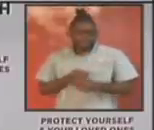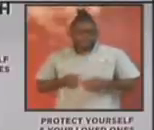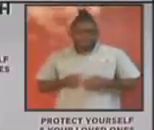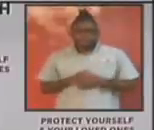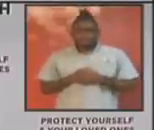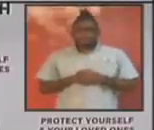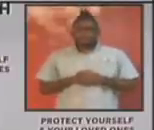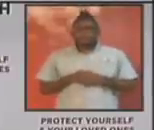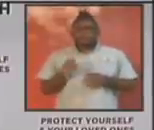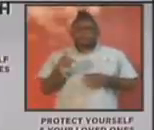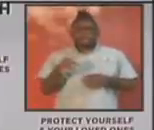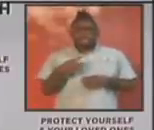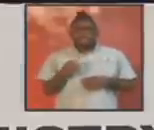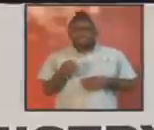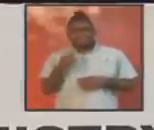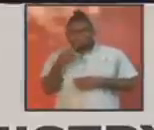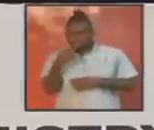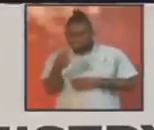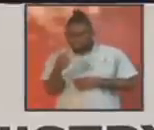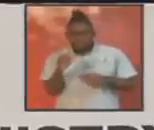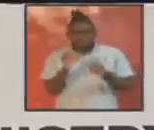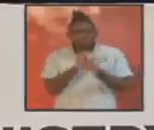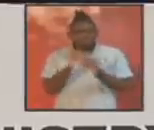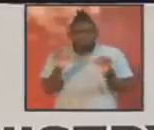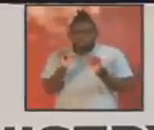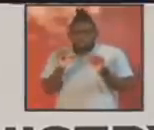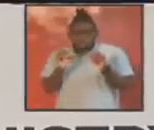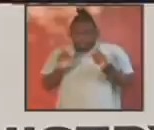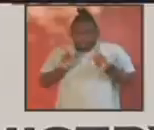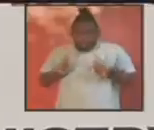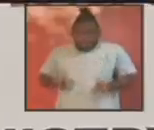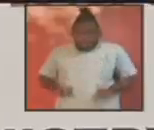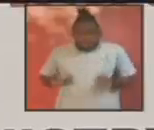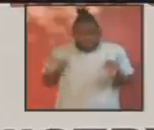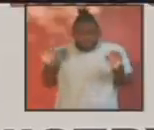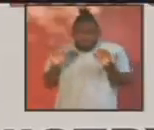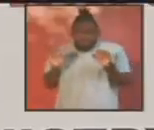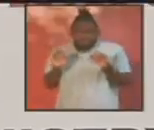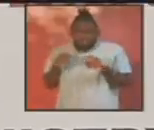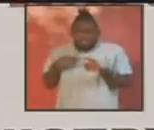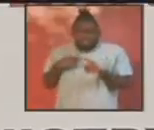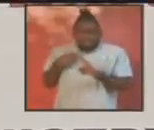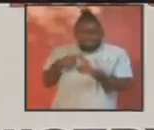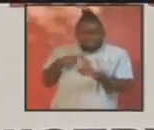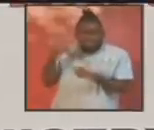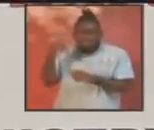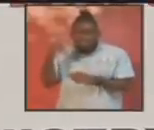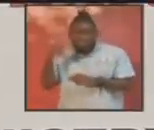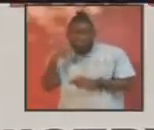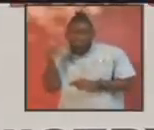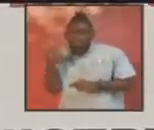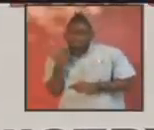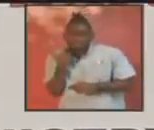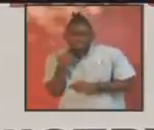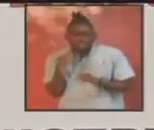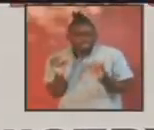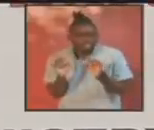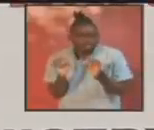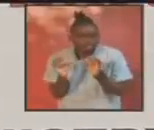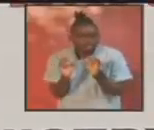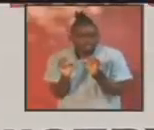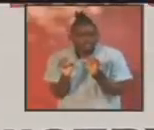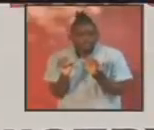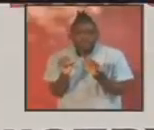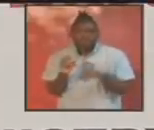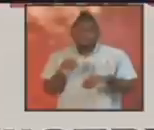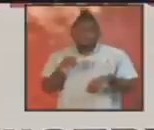at this time we have no human cases of yellow fever in Trinidad or Tobago. We haven't had a case of yellow fever since 1979.